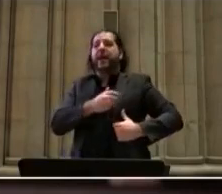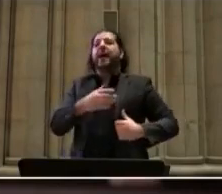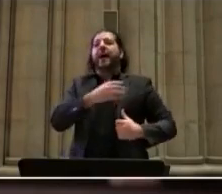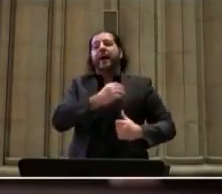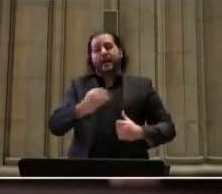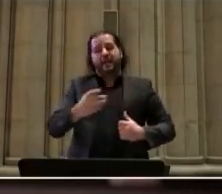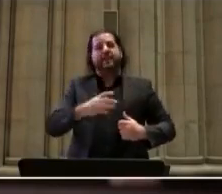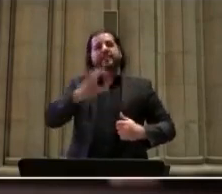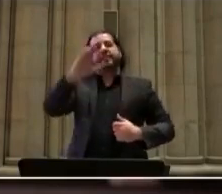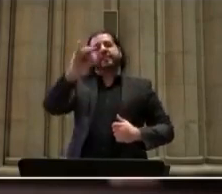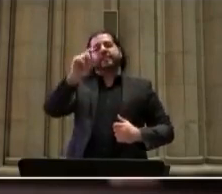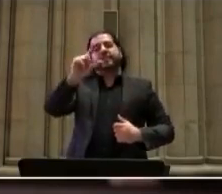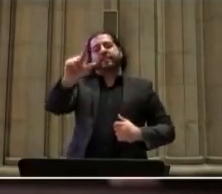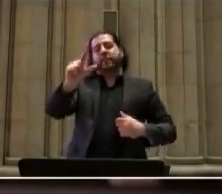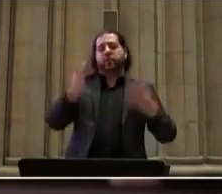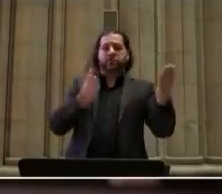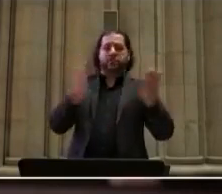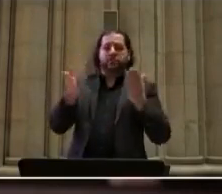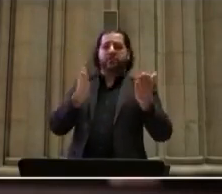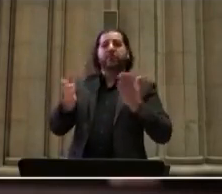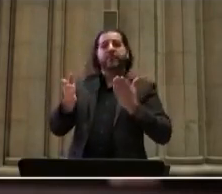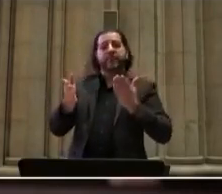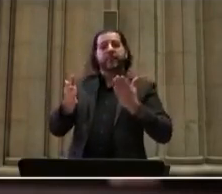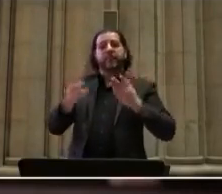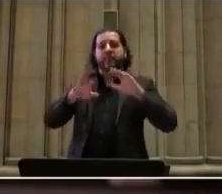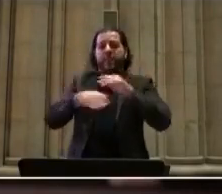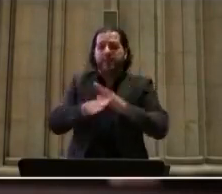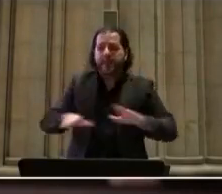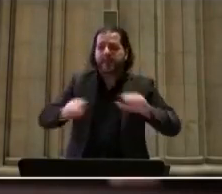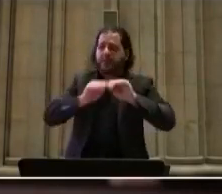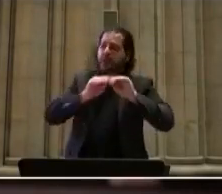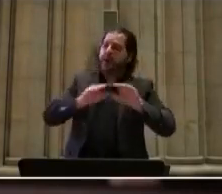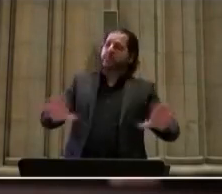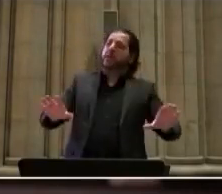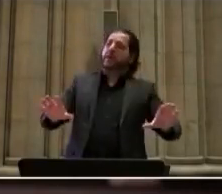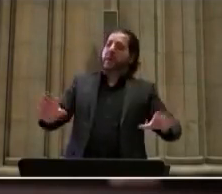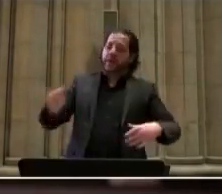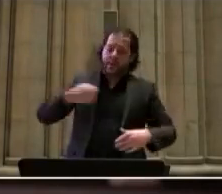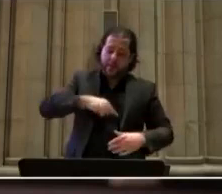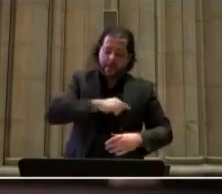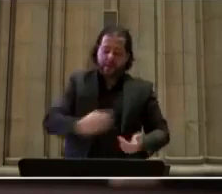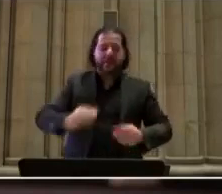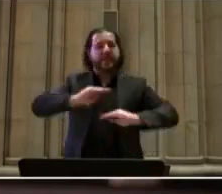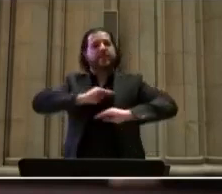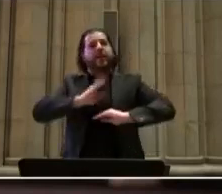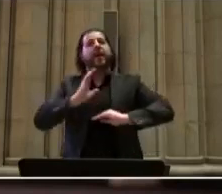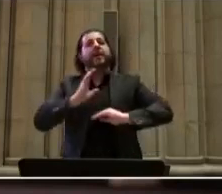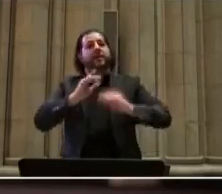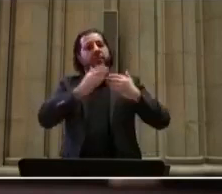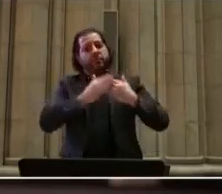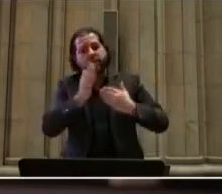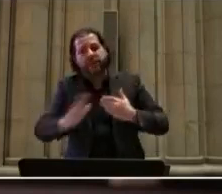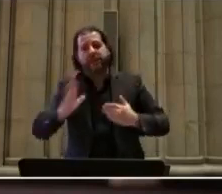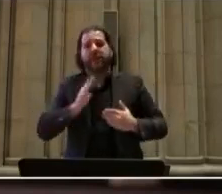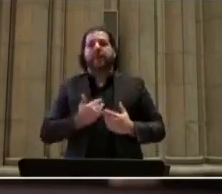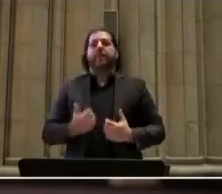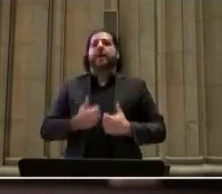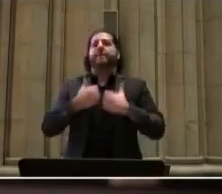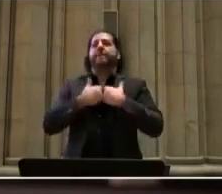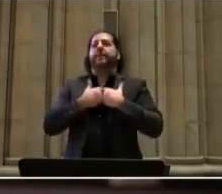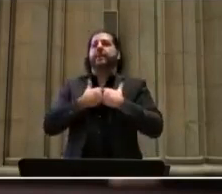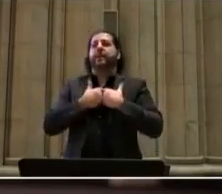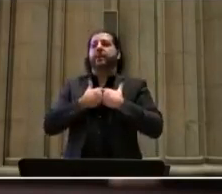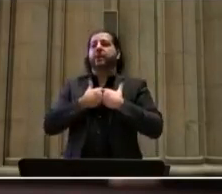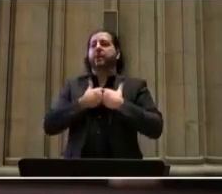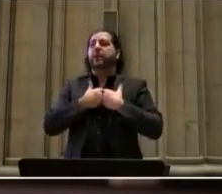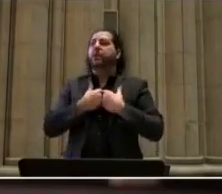servants, so that in peace and prosperity we may live out our days. We